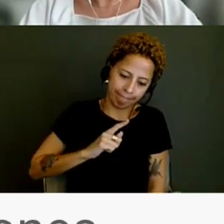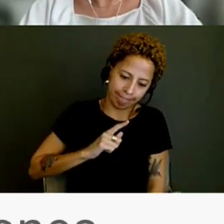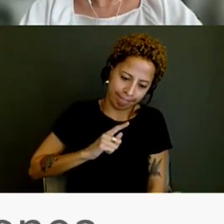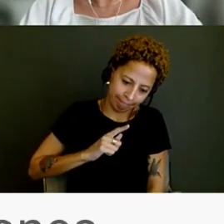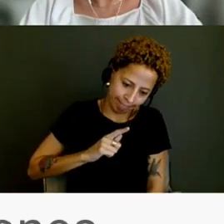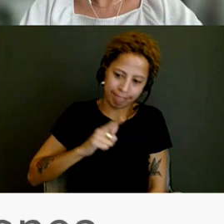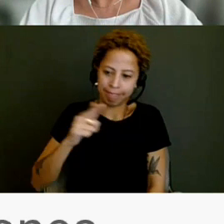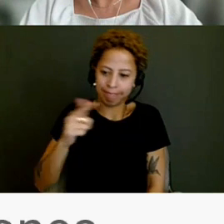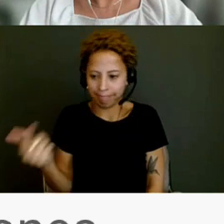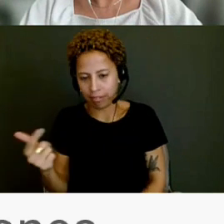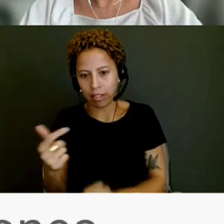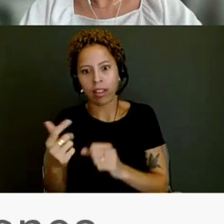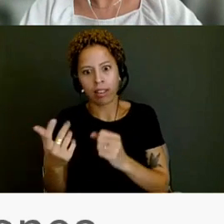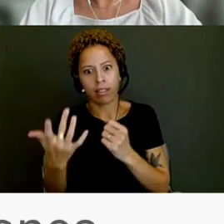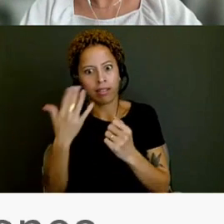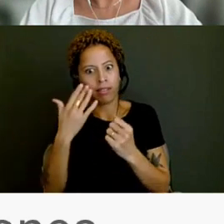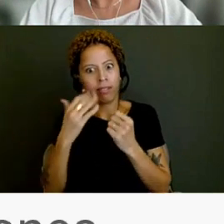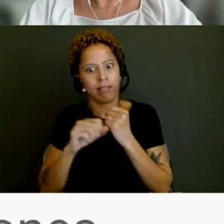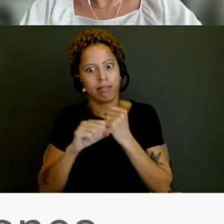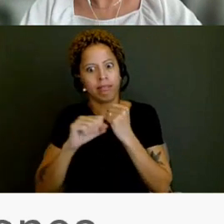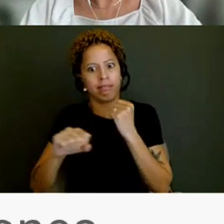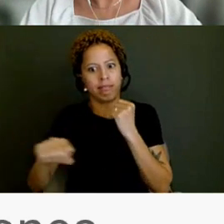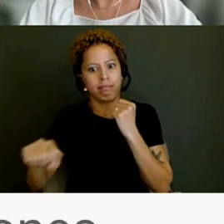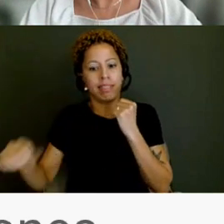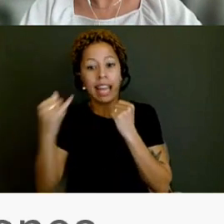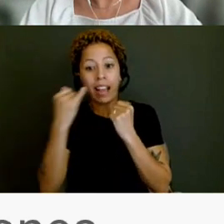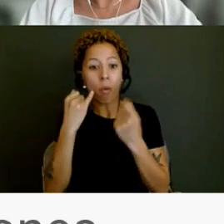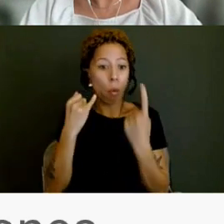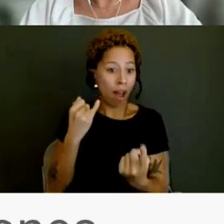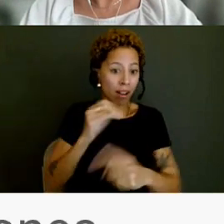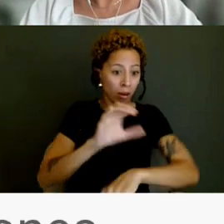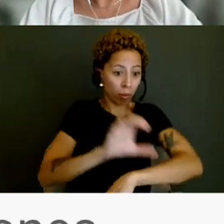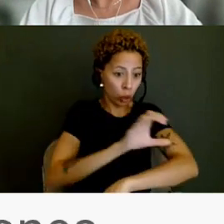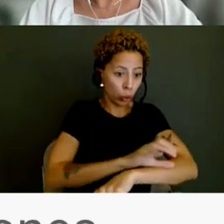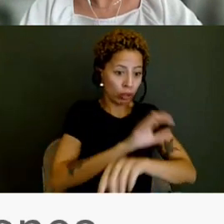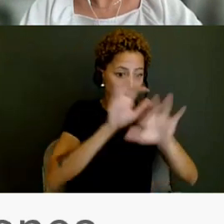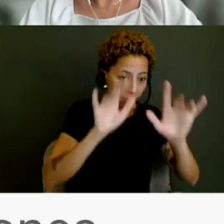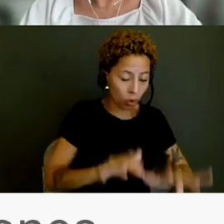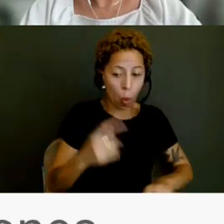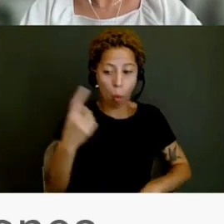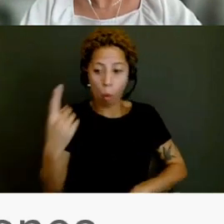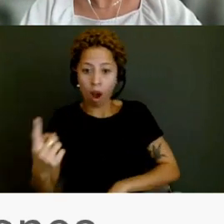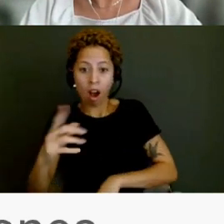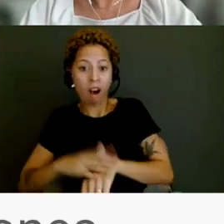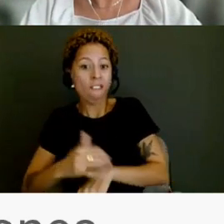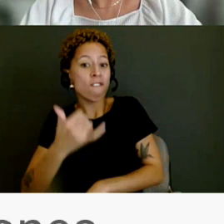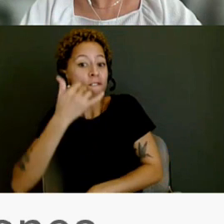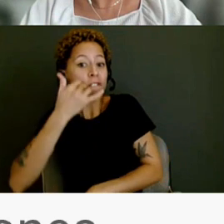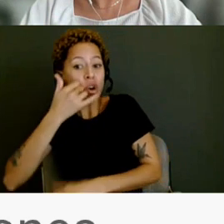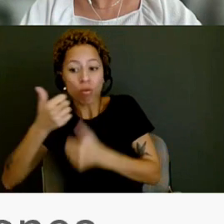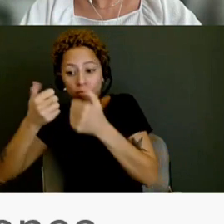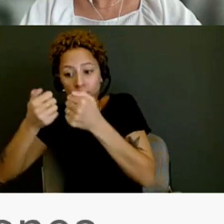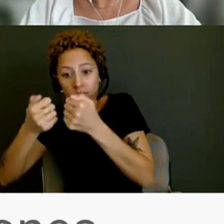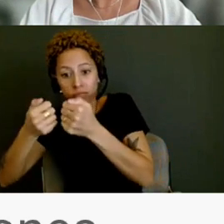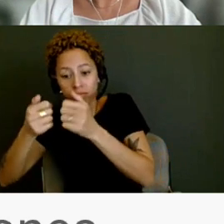behind. And I just think, if one could do it on the computer and one on their phone, it would fix that problem. And I've had